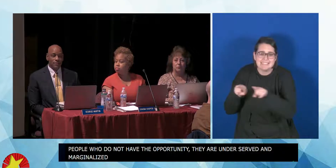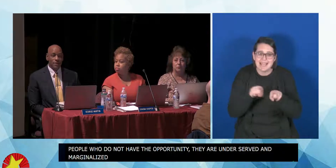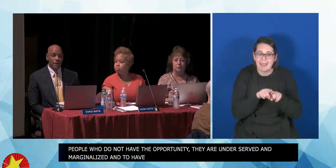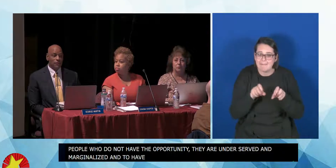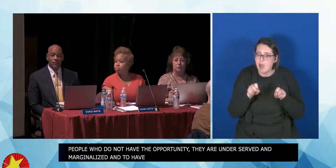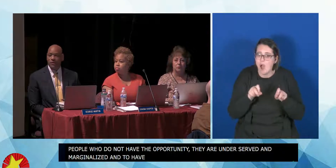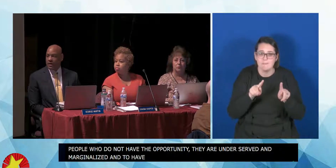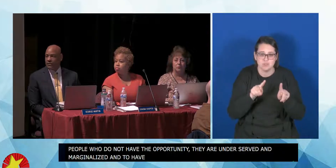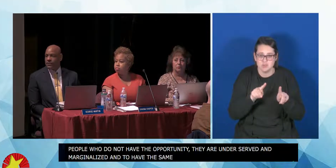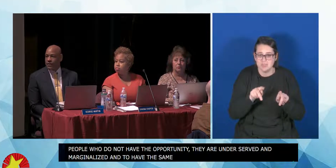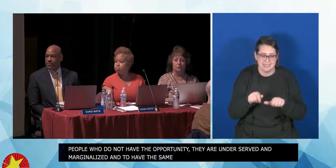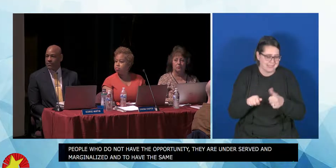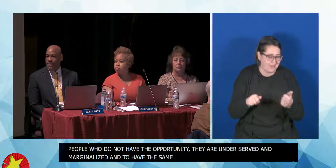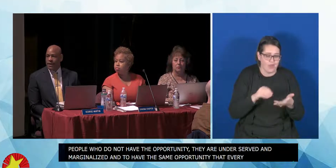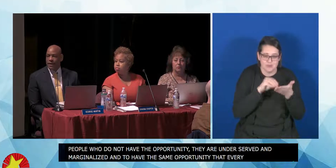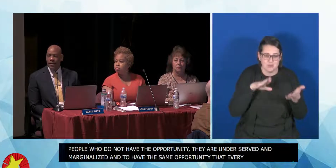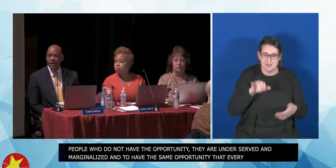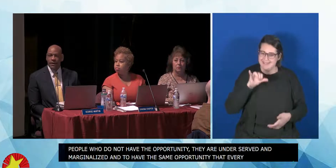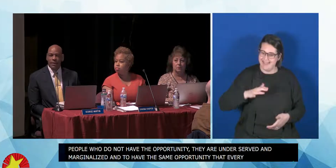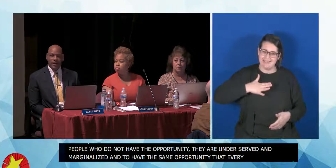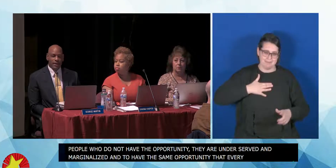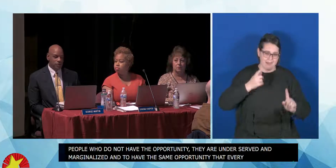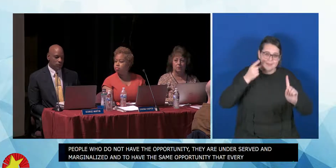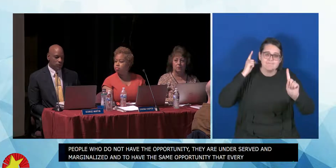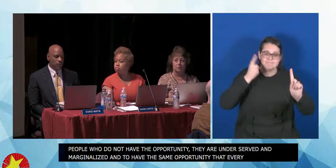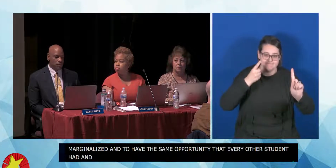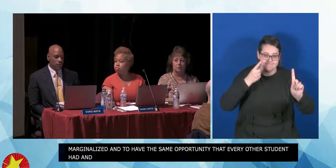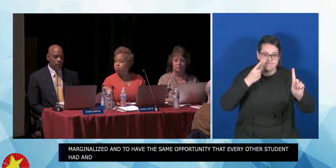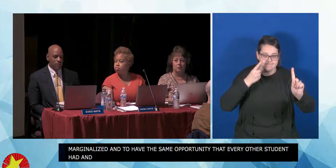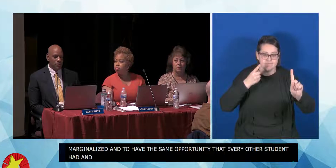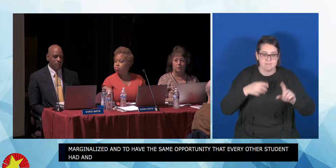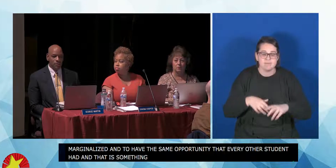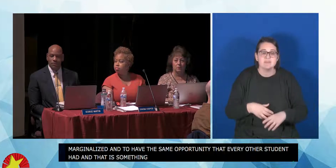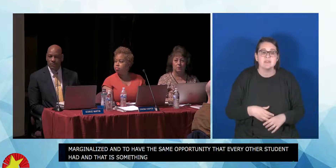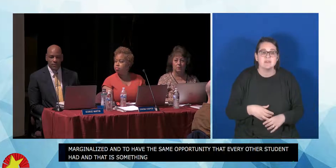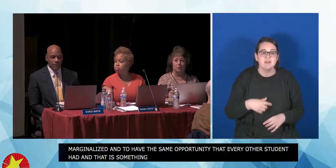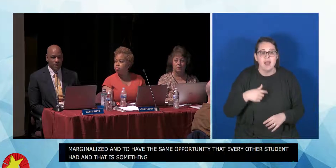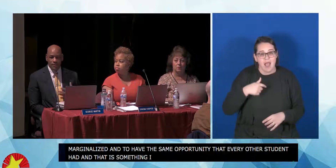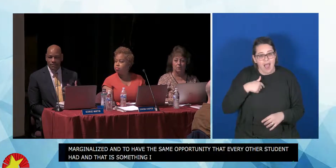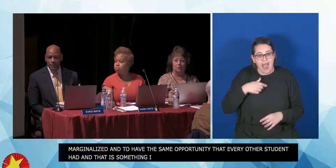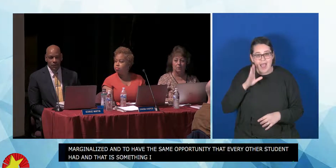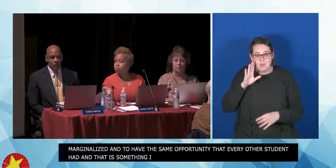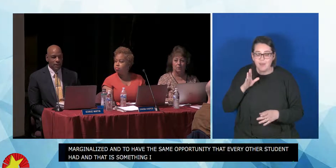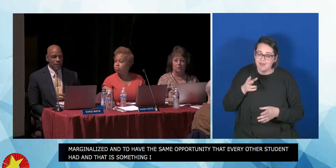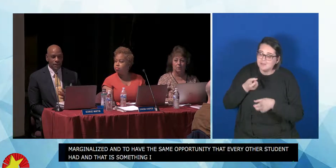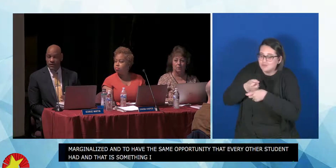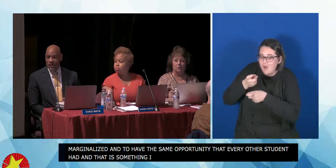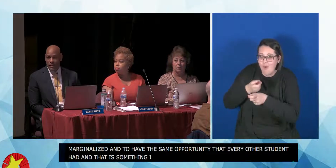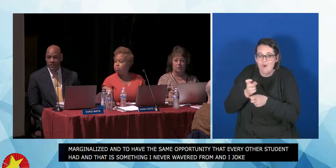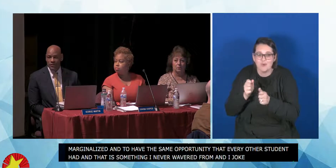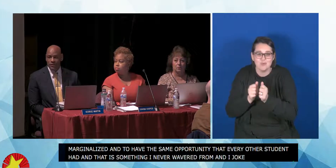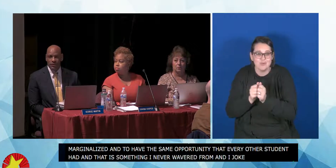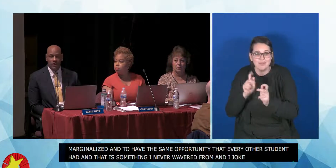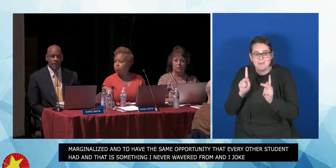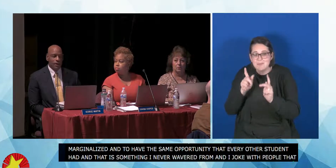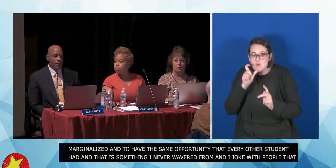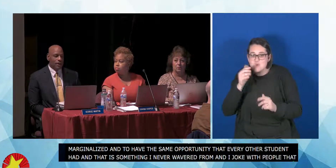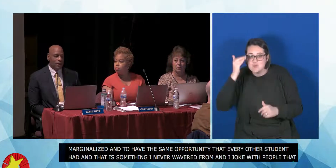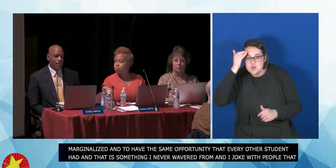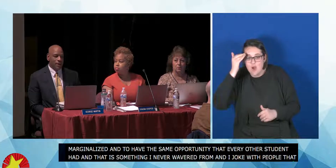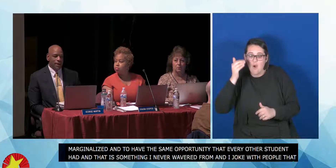is something I've never wavered from. And I joke with people that know me in the education